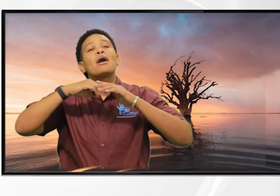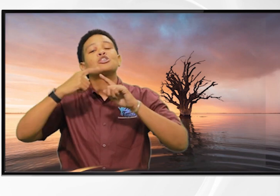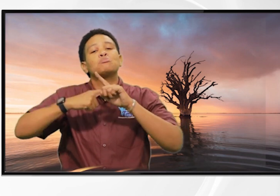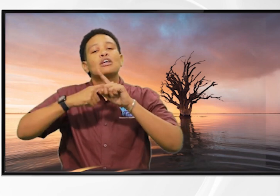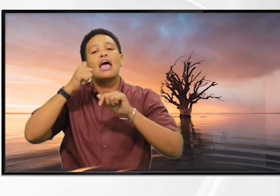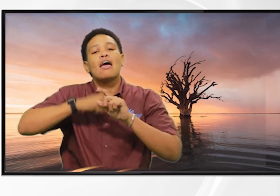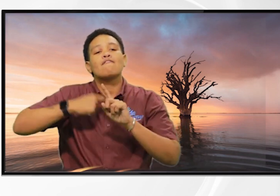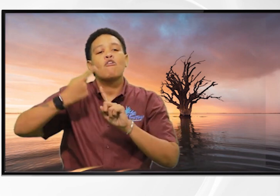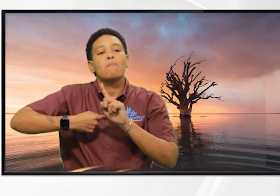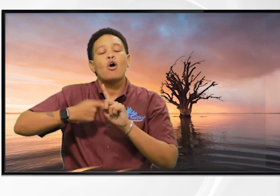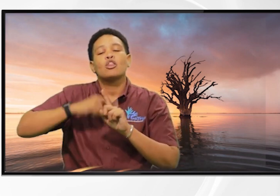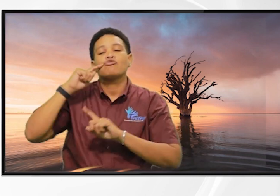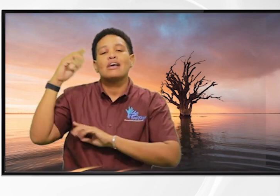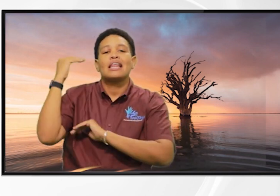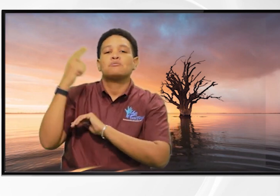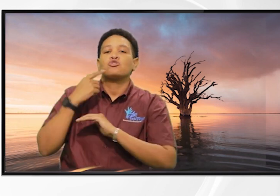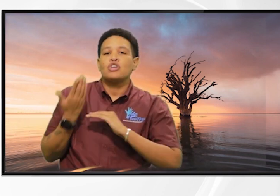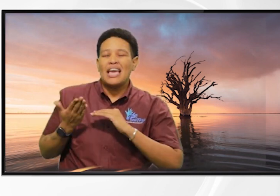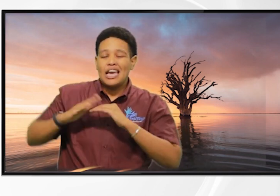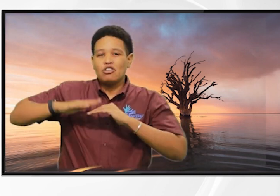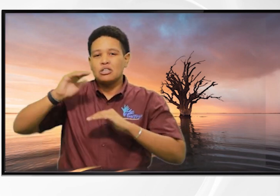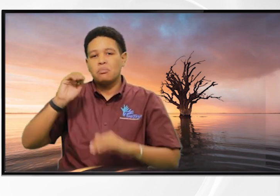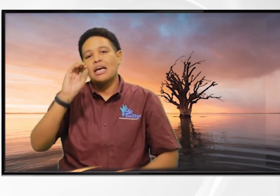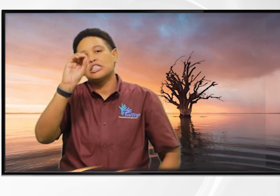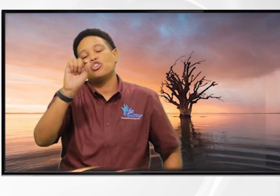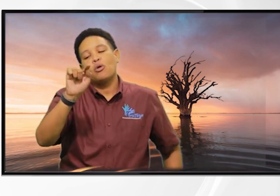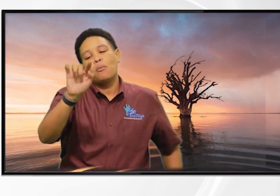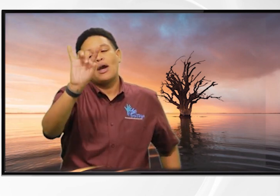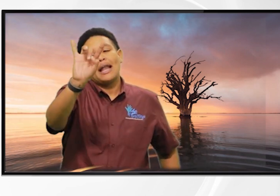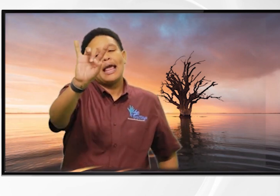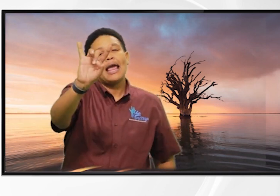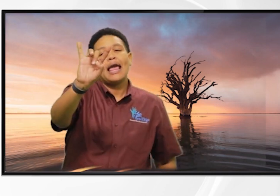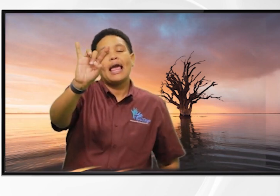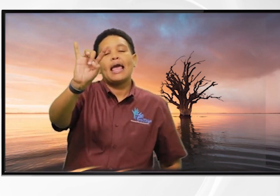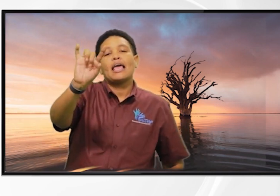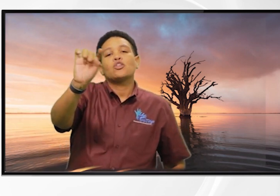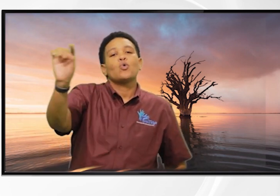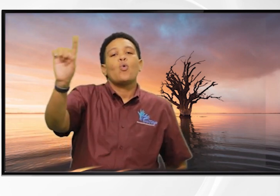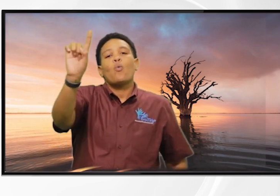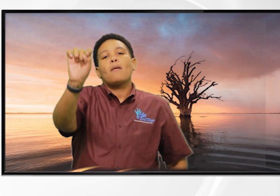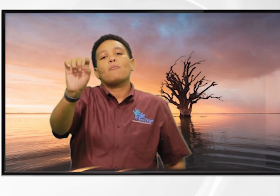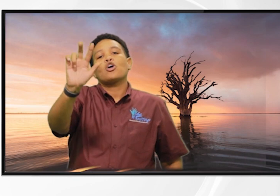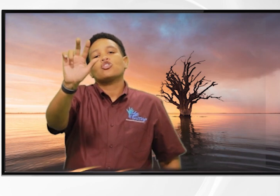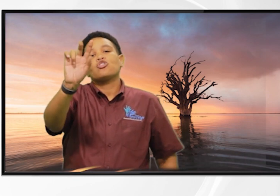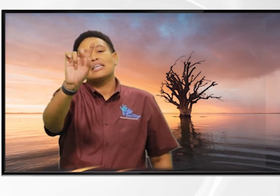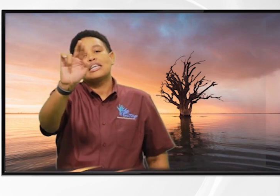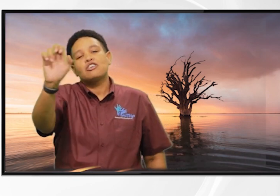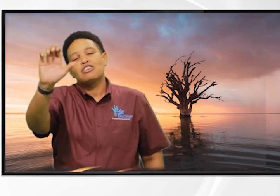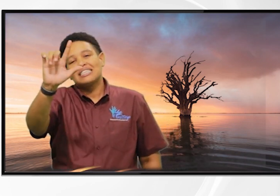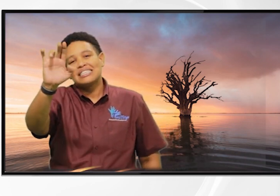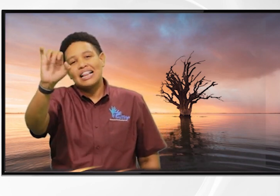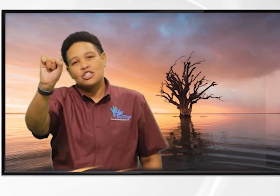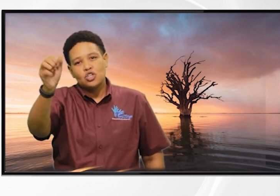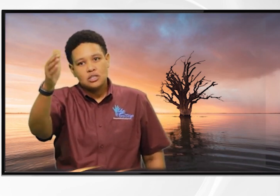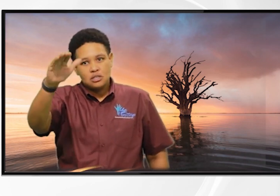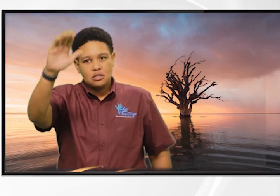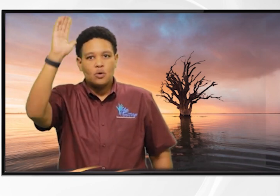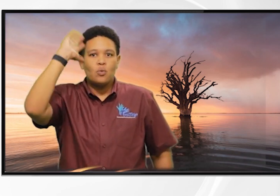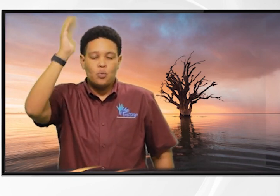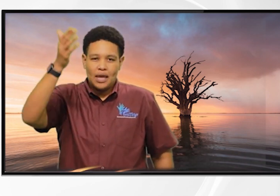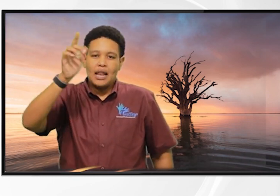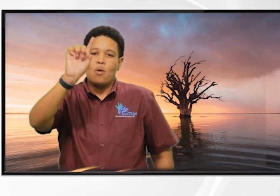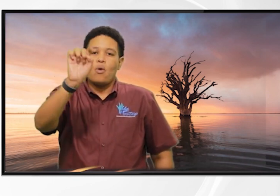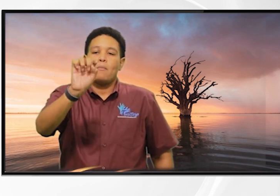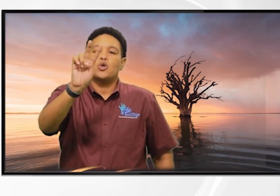month is expected to increase by 0.8 to 1.3 degrees Celsius and